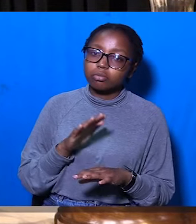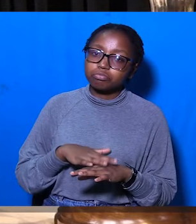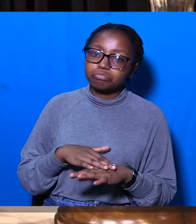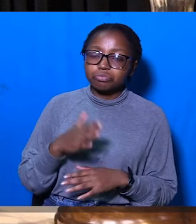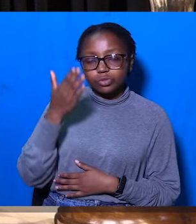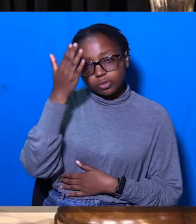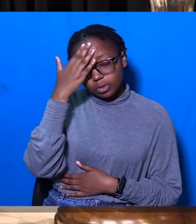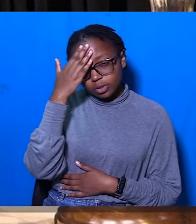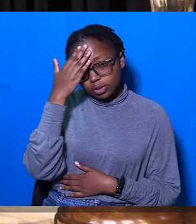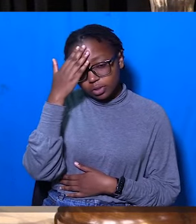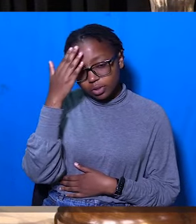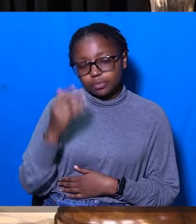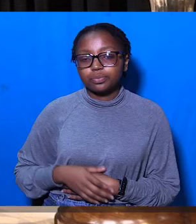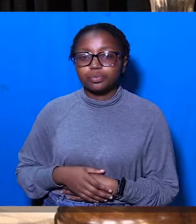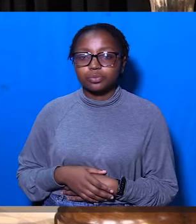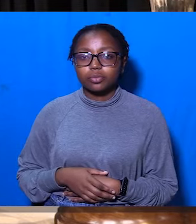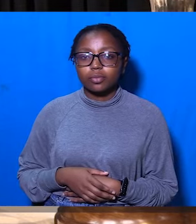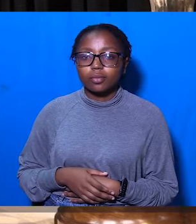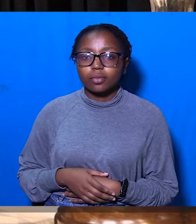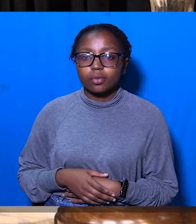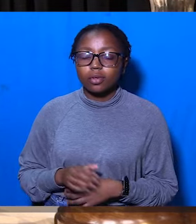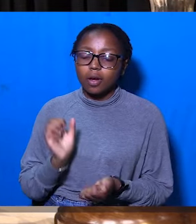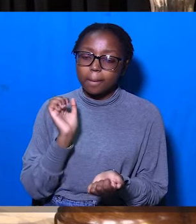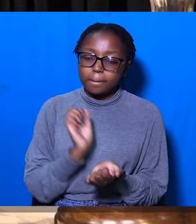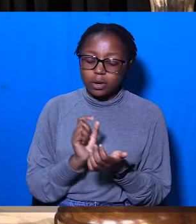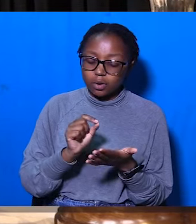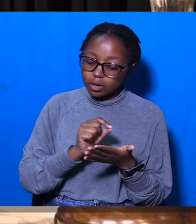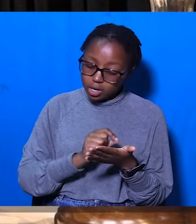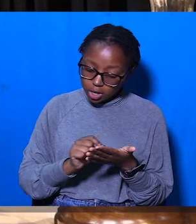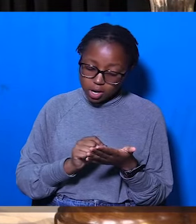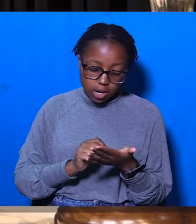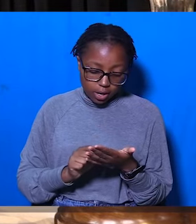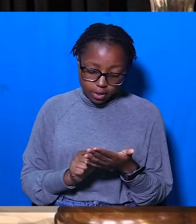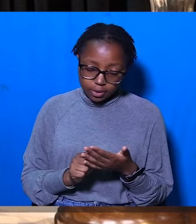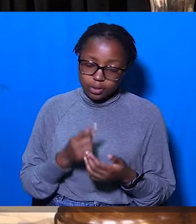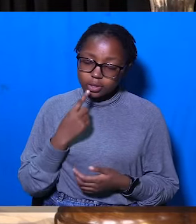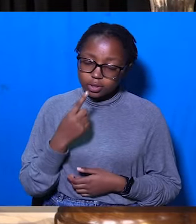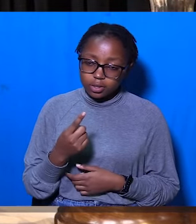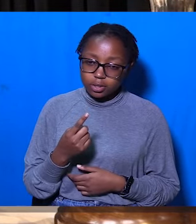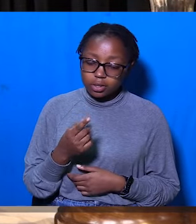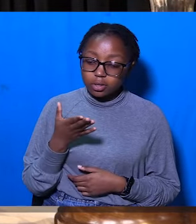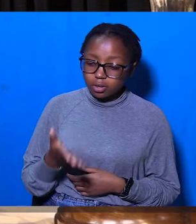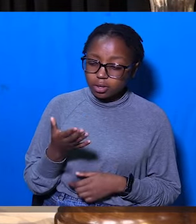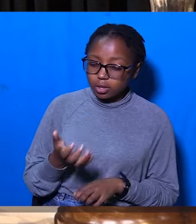come in. Paul actually is writing and is saying that this